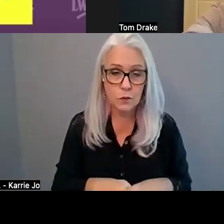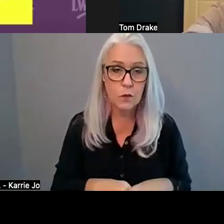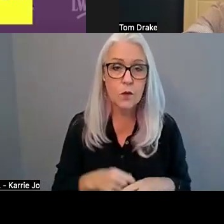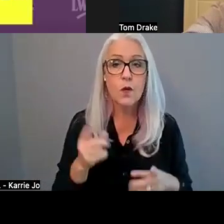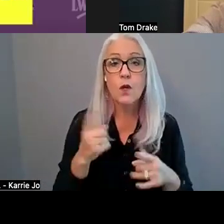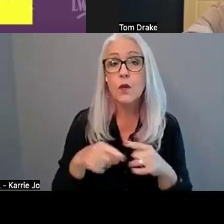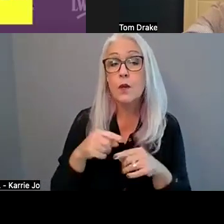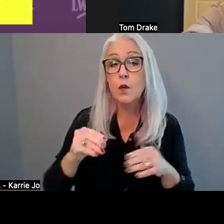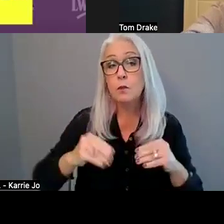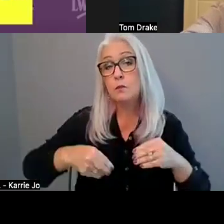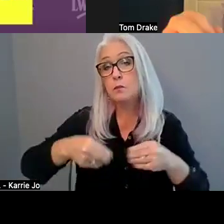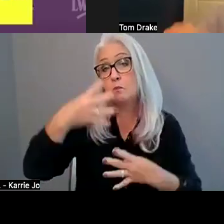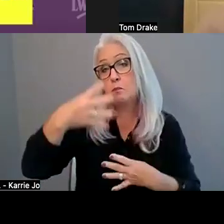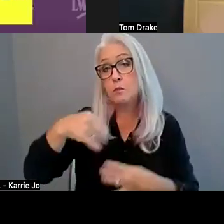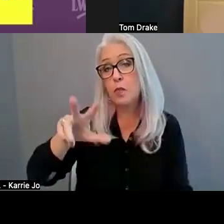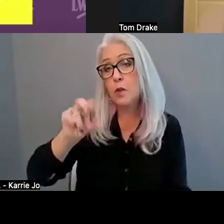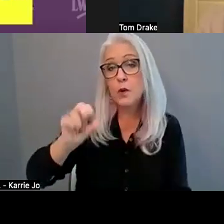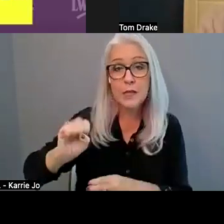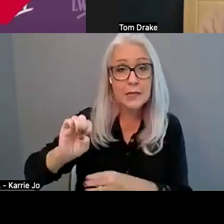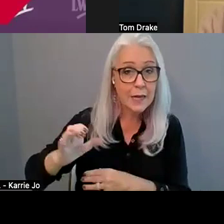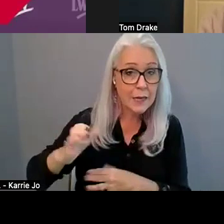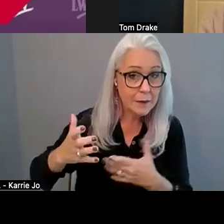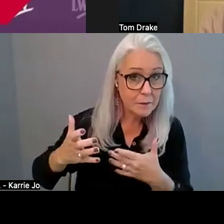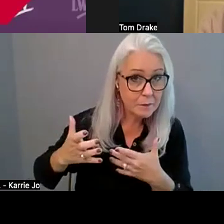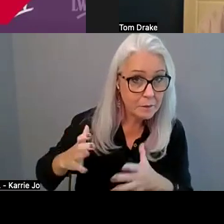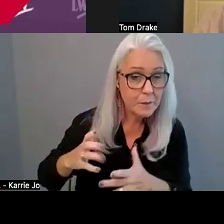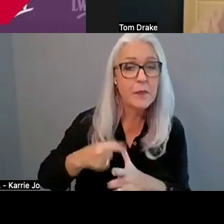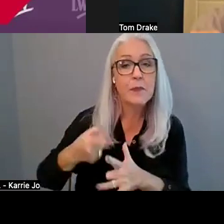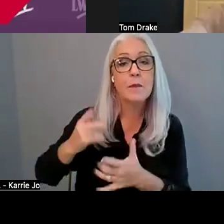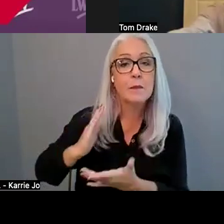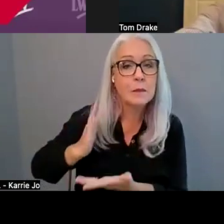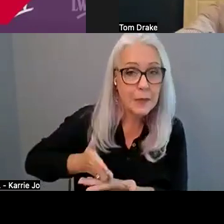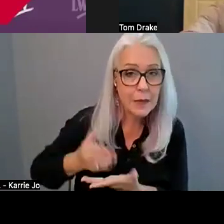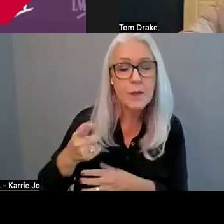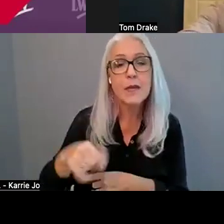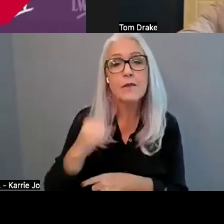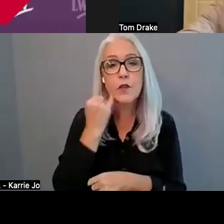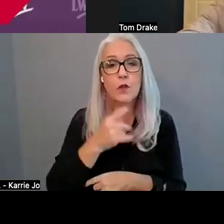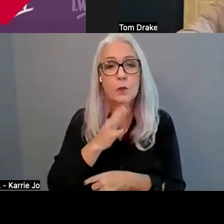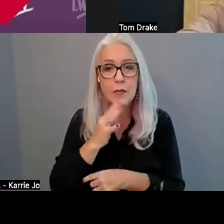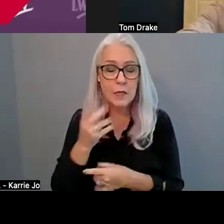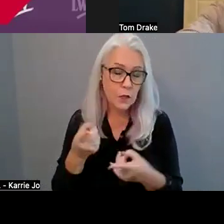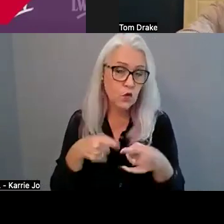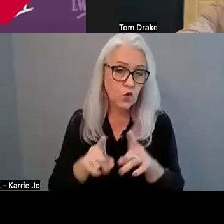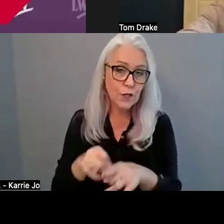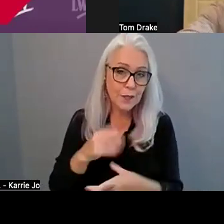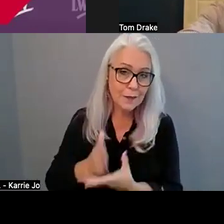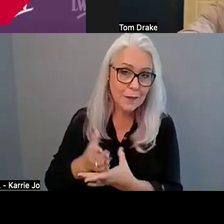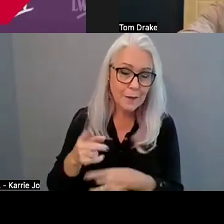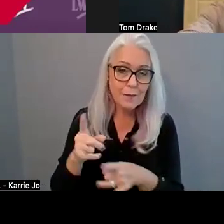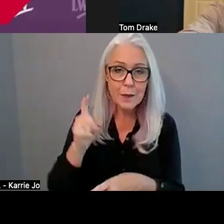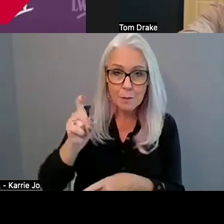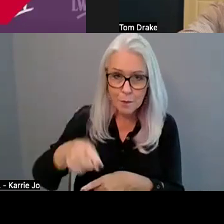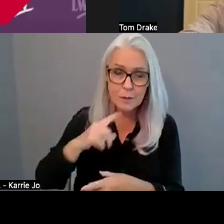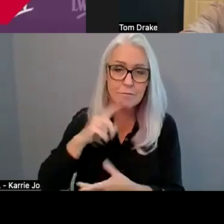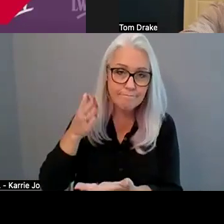remains and when their time is up. Candidates can finish the sentence they're speaking when the stop sign comes on, but then must stop.